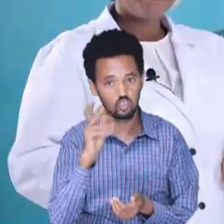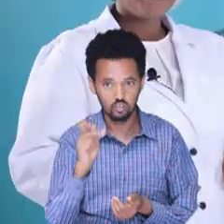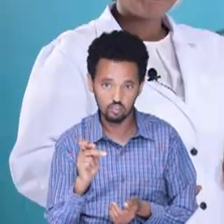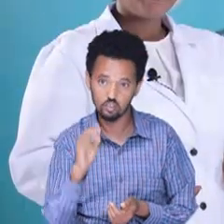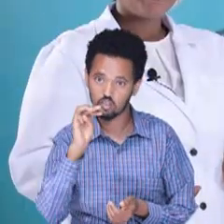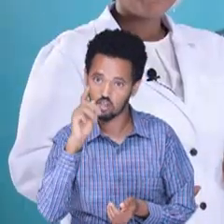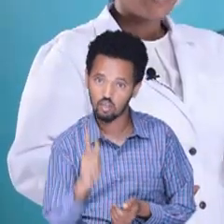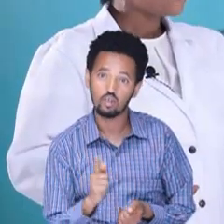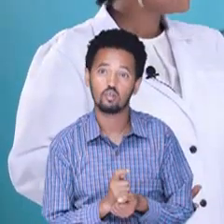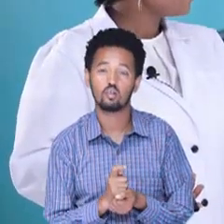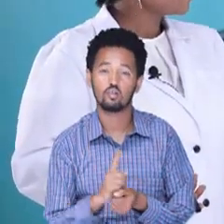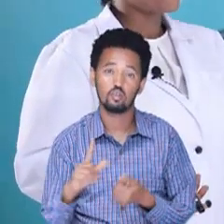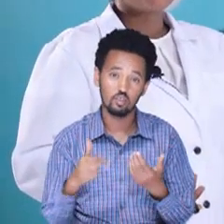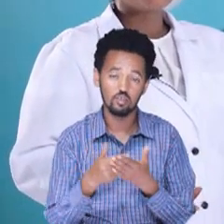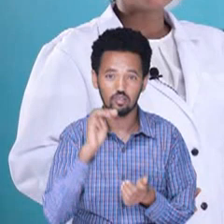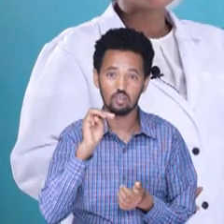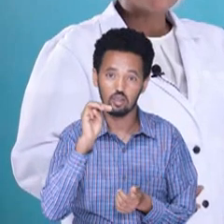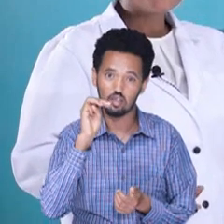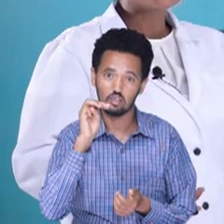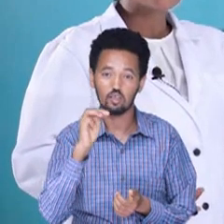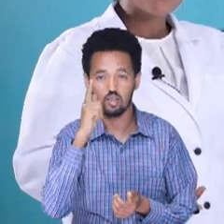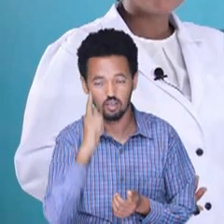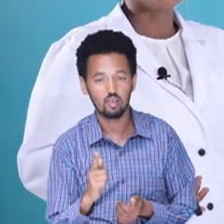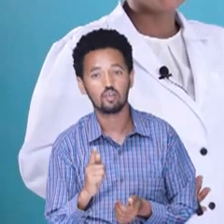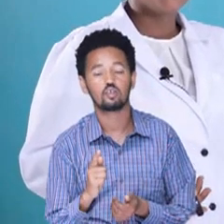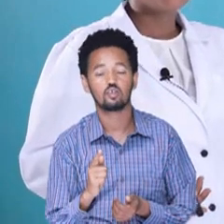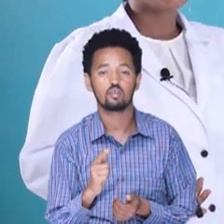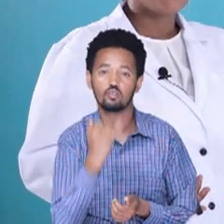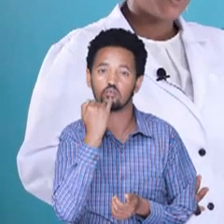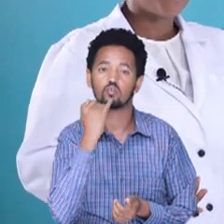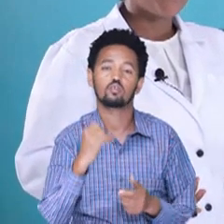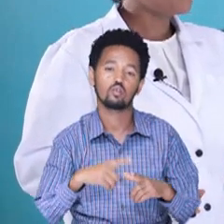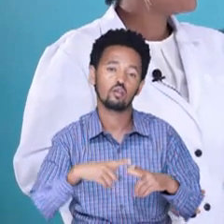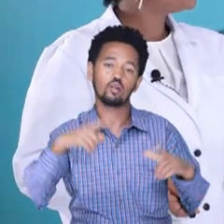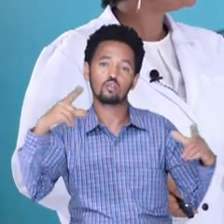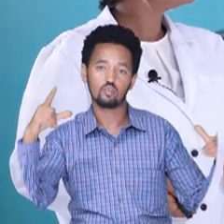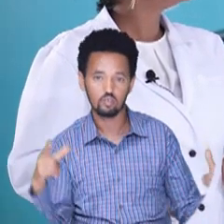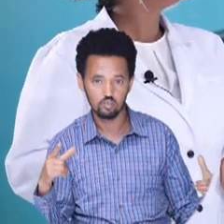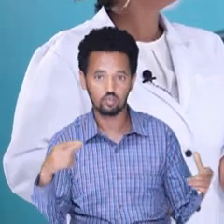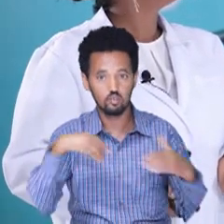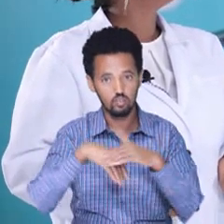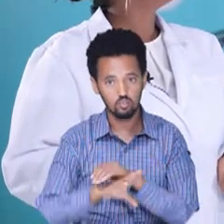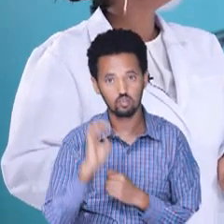Dana. Dana is the largest highland lake in Ethiopia.